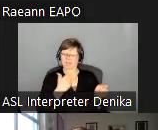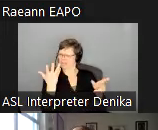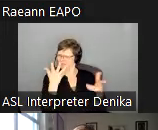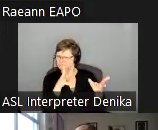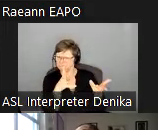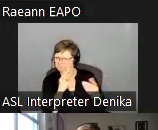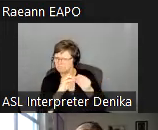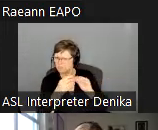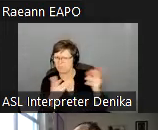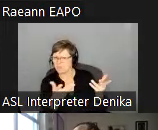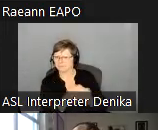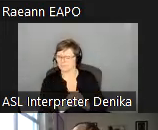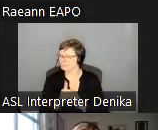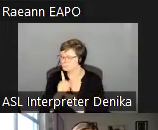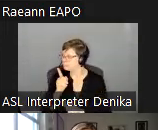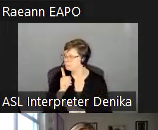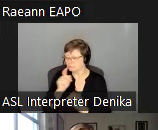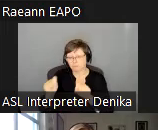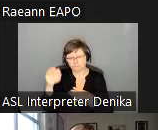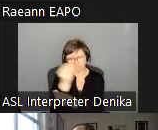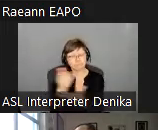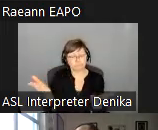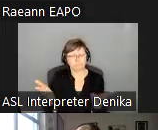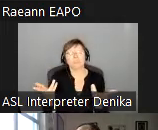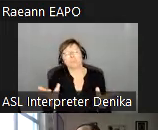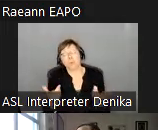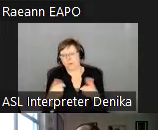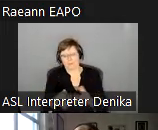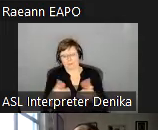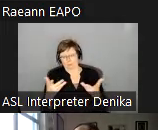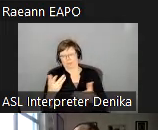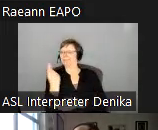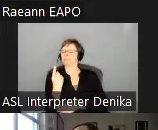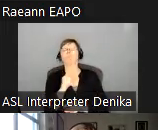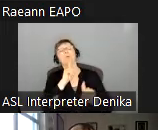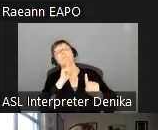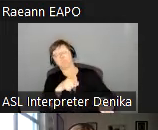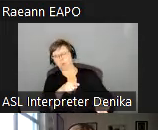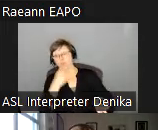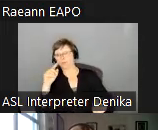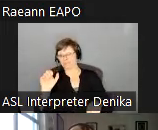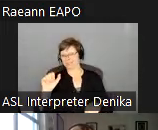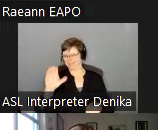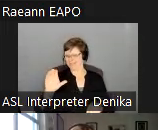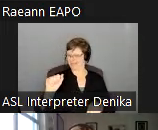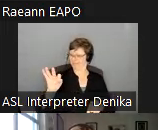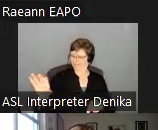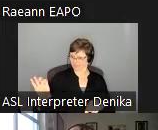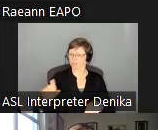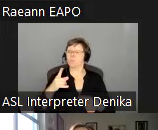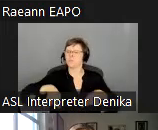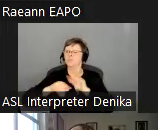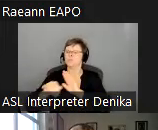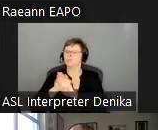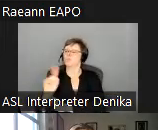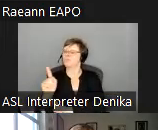we do, and we can share that. So basically what happens is when any reporting comes into the Canadian Fraud Center, we identify where the victims are from, and